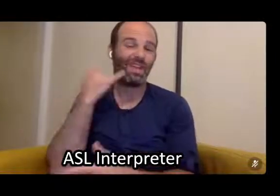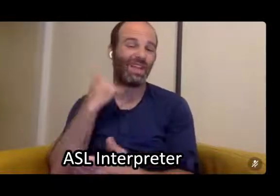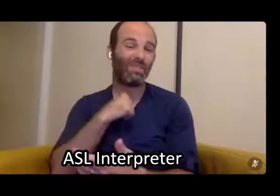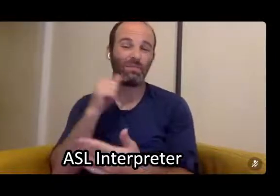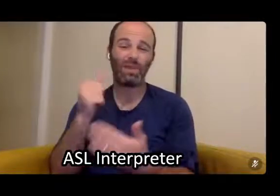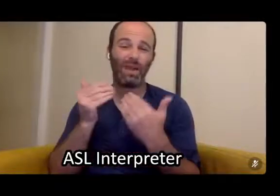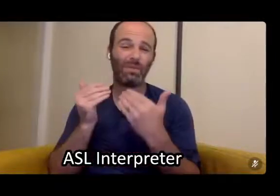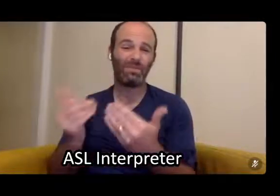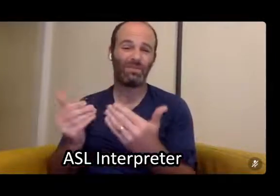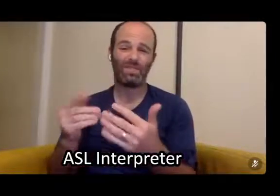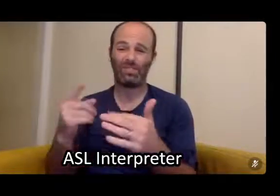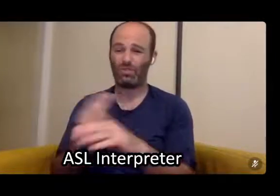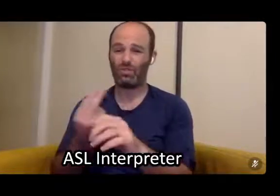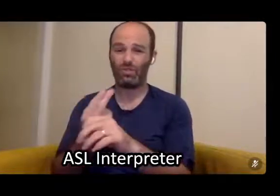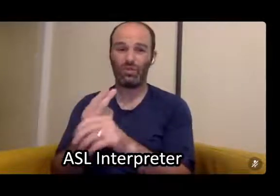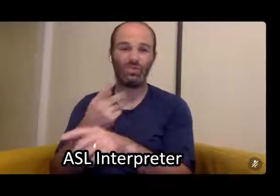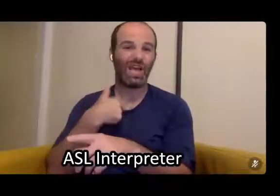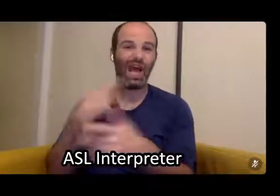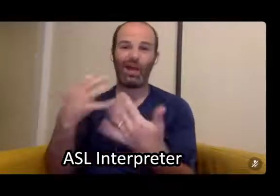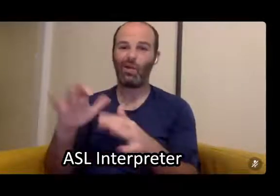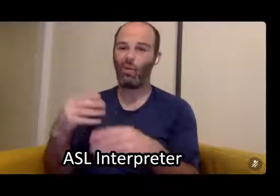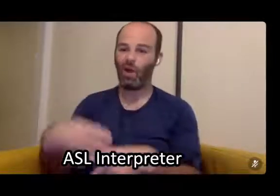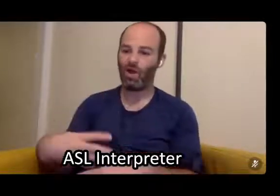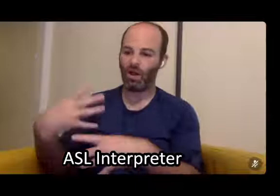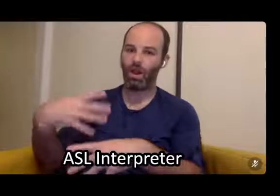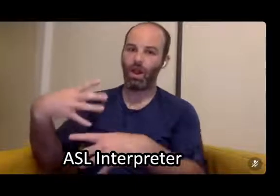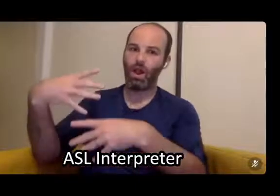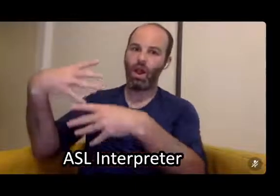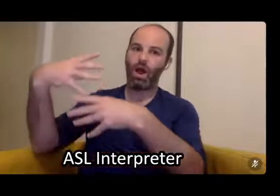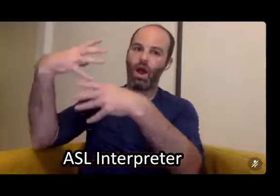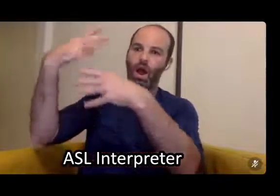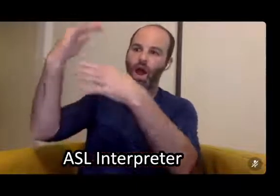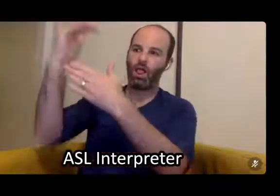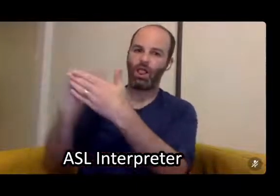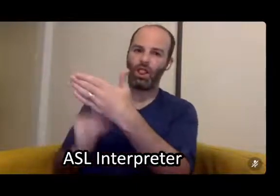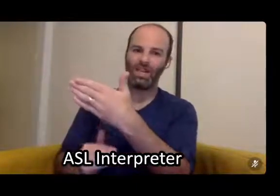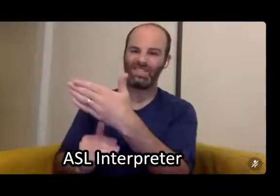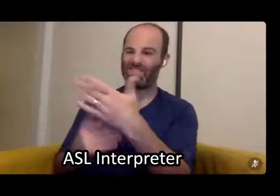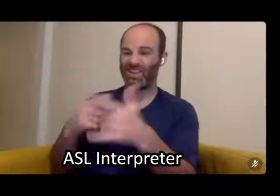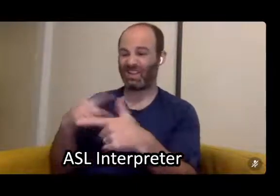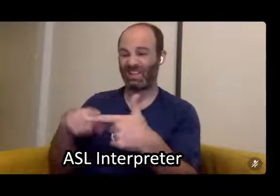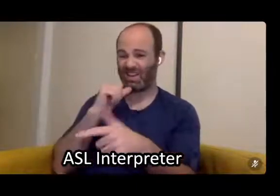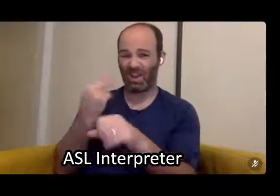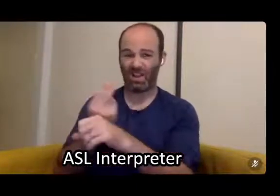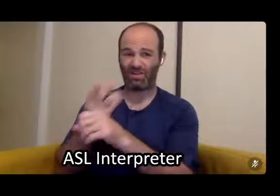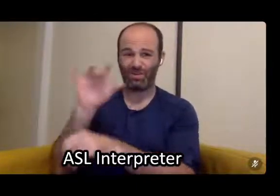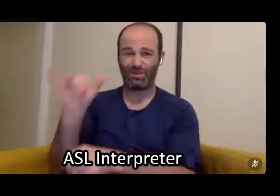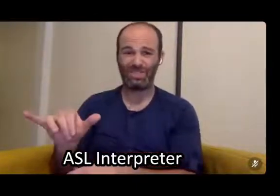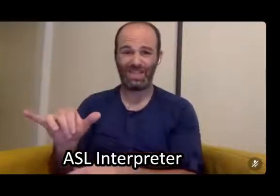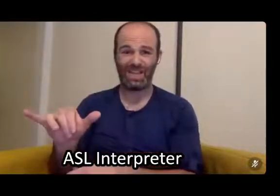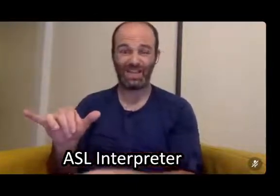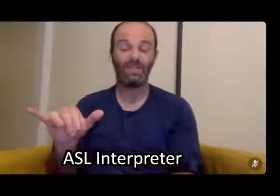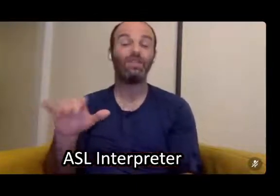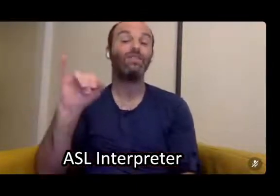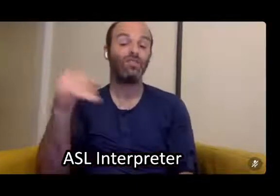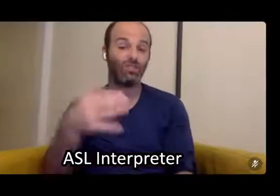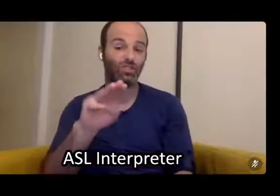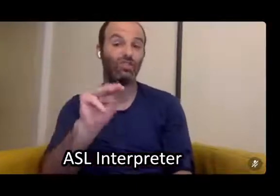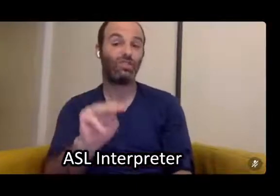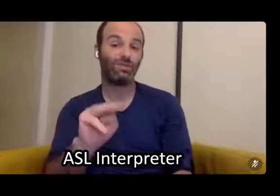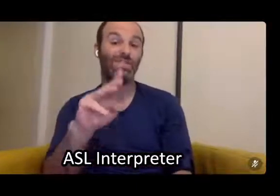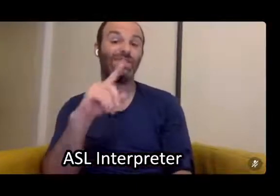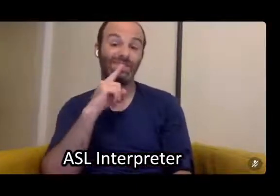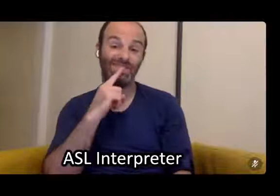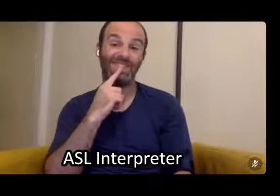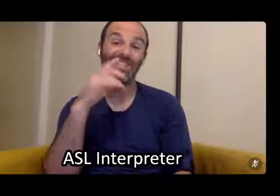create a large list of things I'm not going to use. Yeah, that's the other thing is that you have to launch it